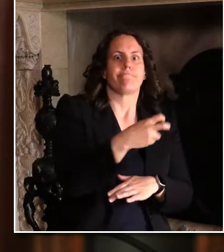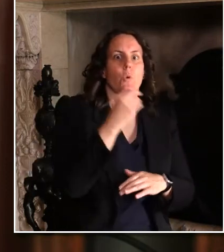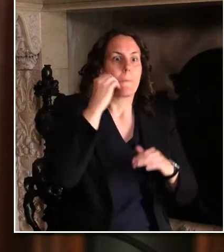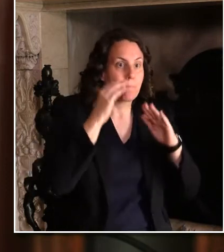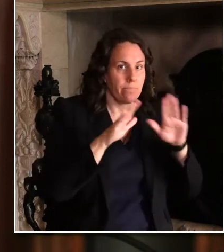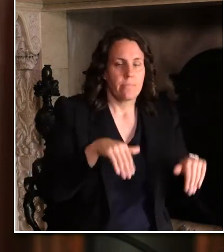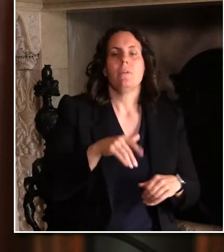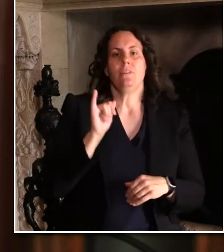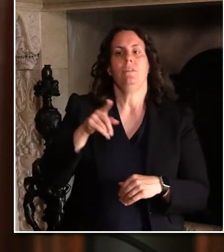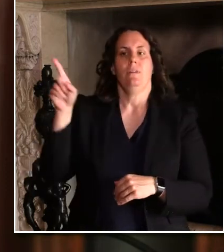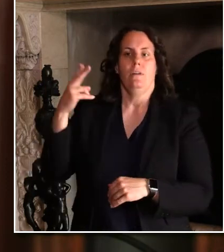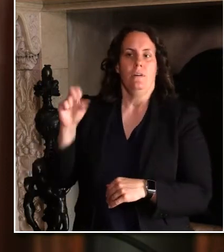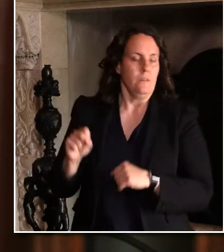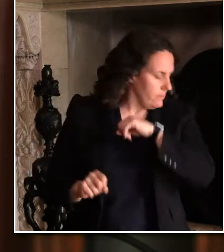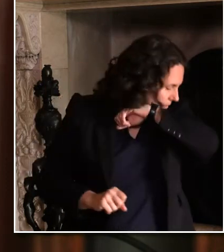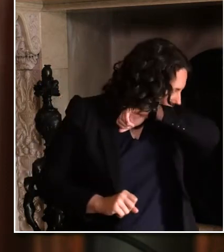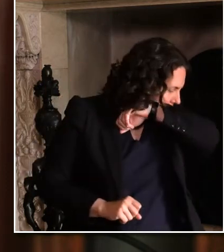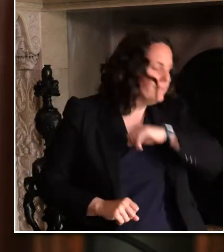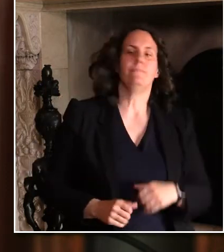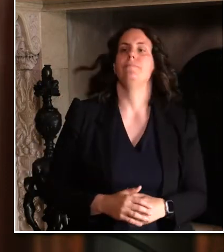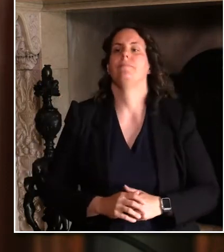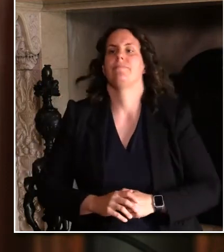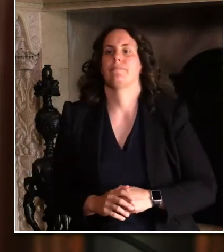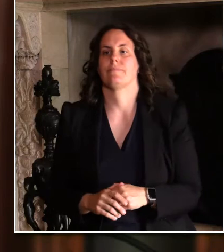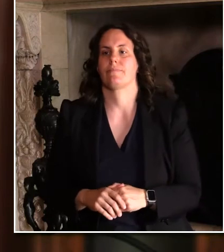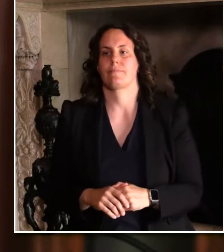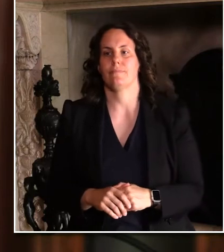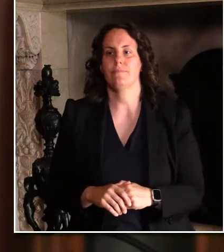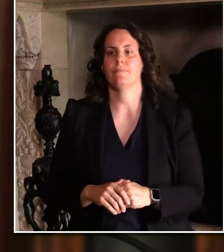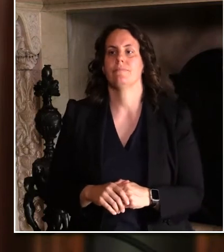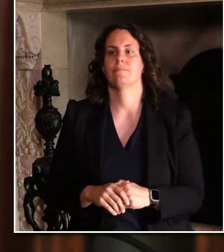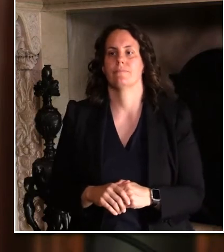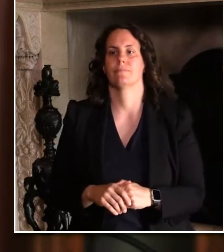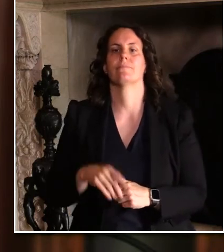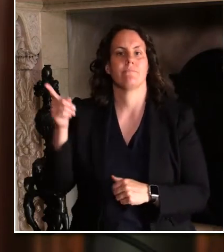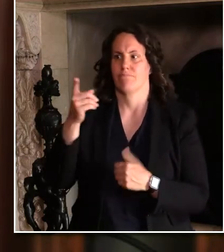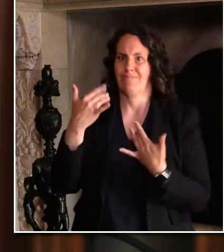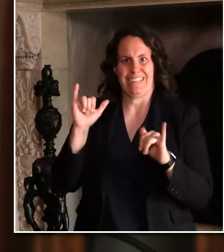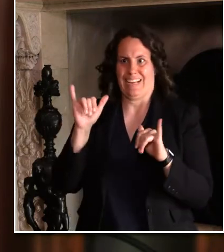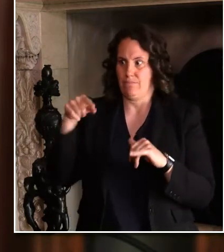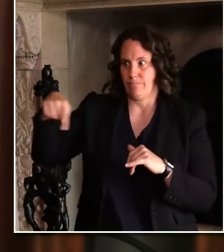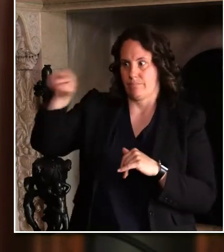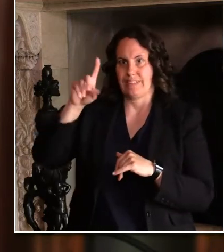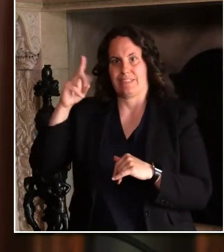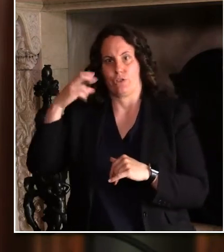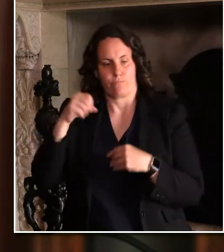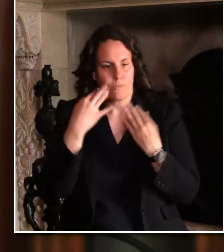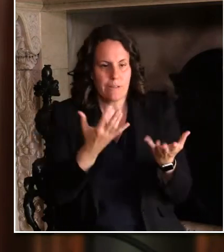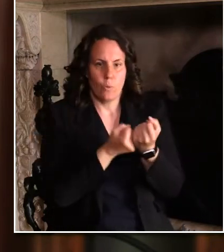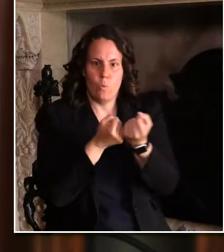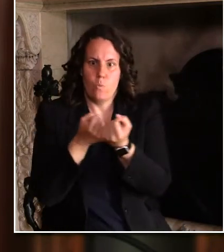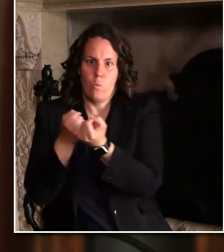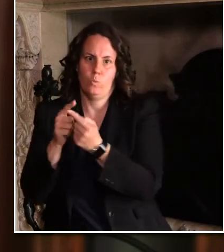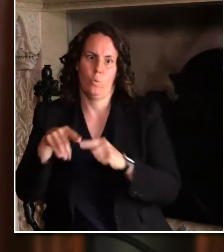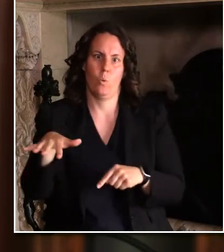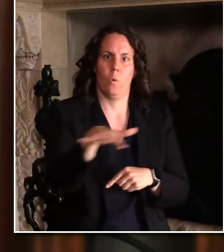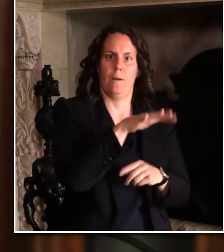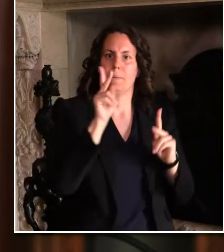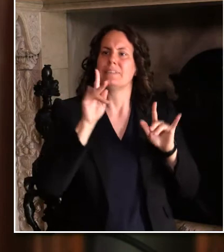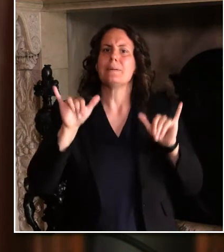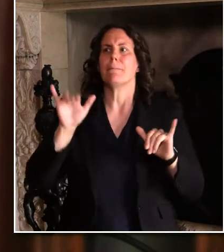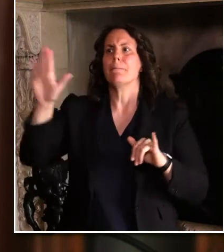we provide support and assistance to the providers who are serving Wisconsinites all across the state. And so that work